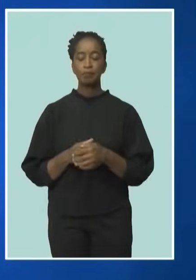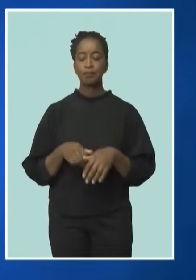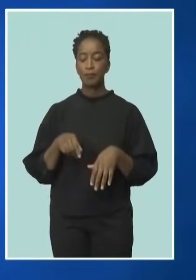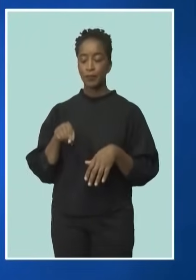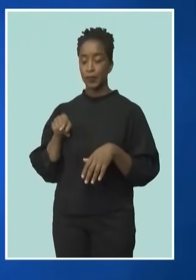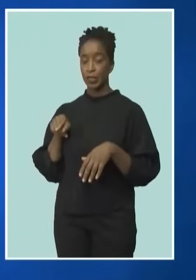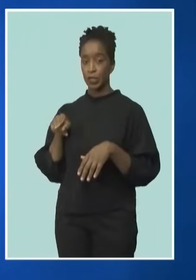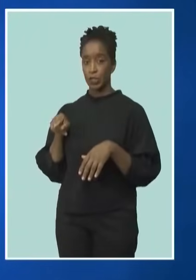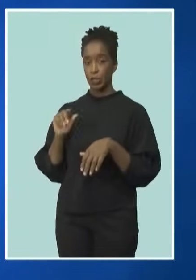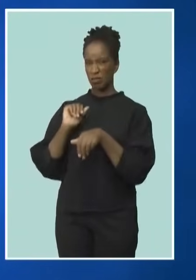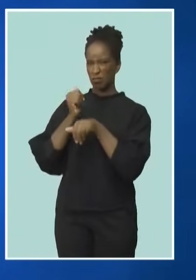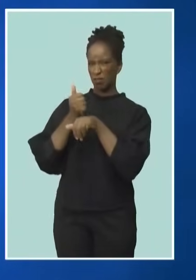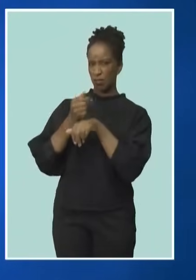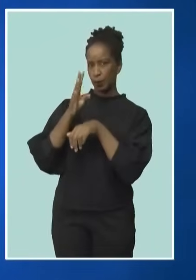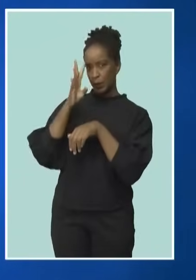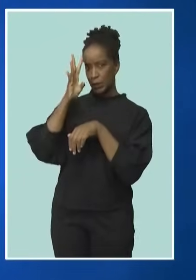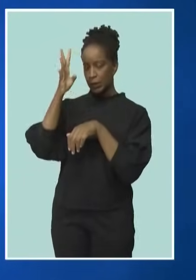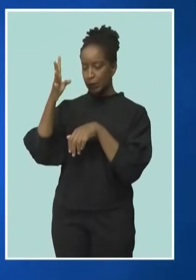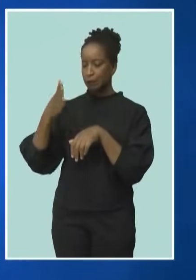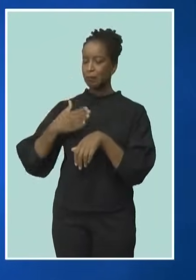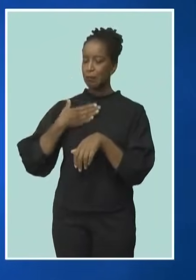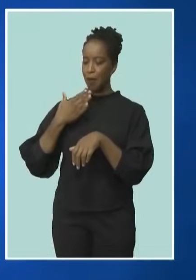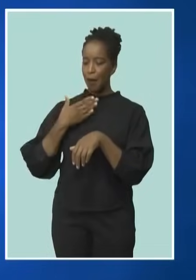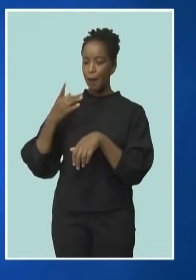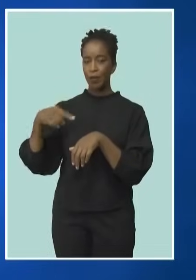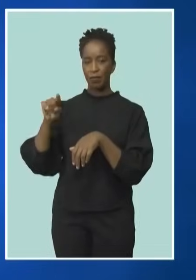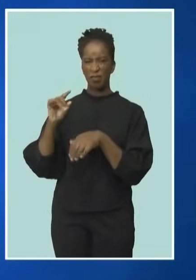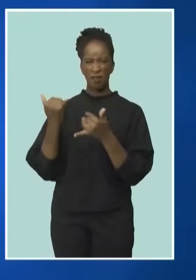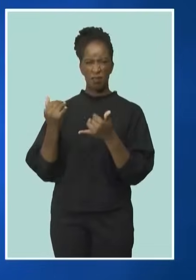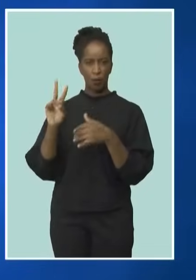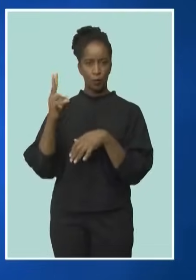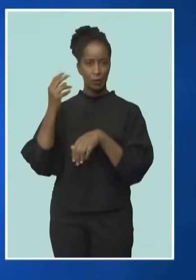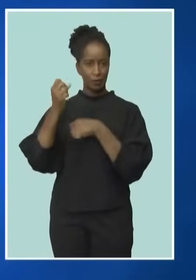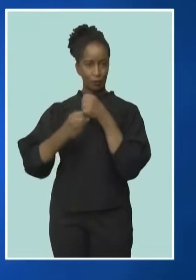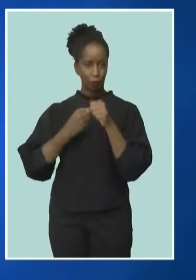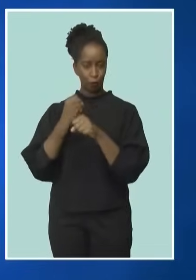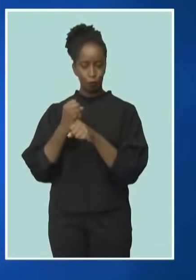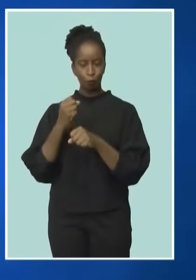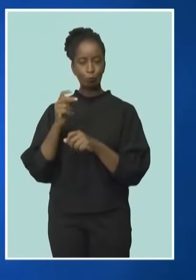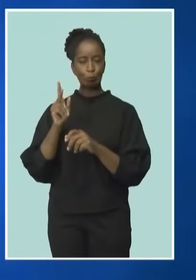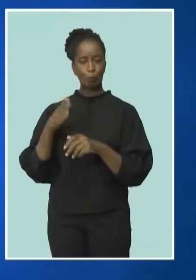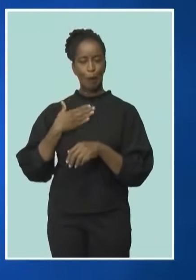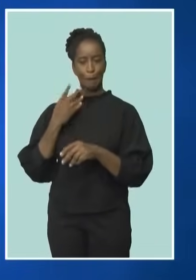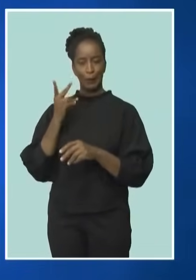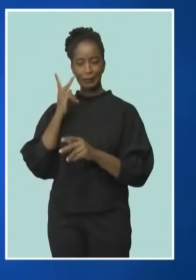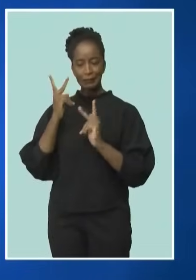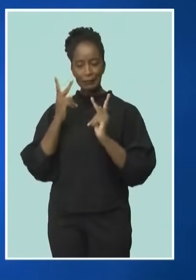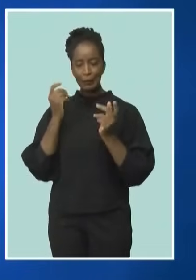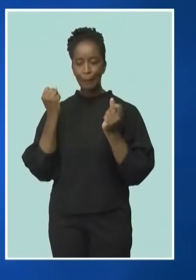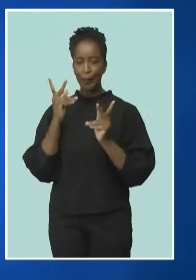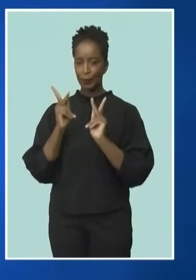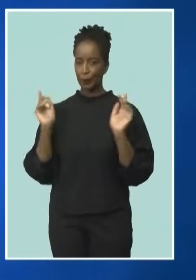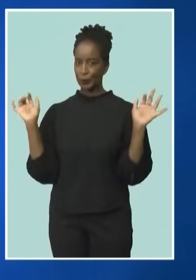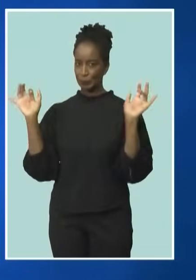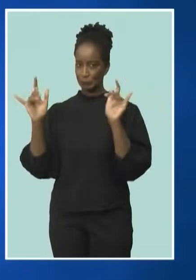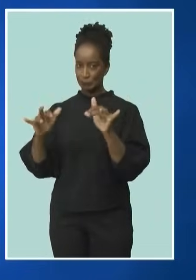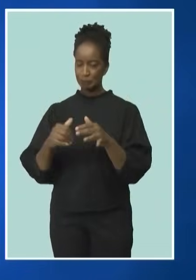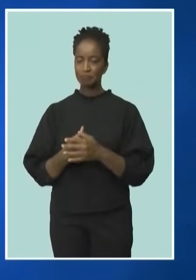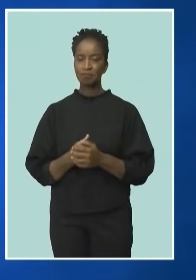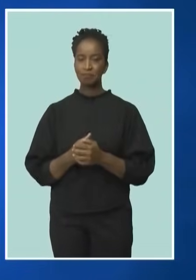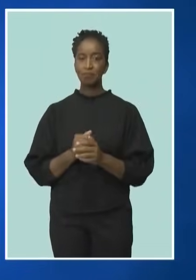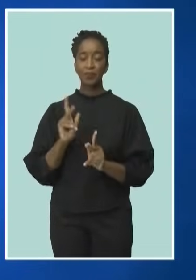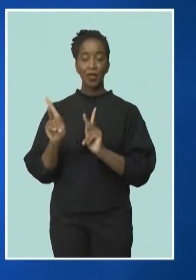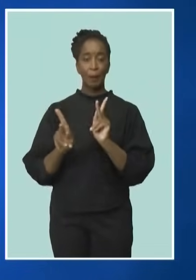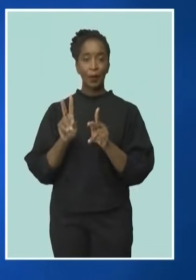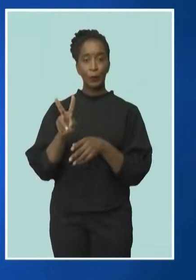is pleased with the response the event, held for the second time, received. The show has over 200